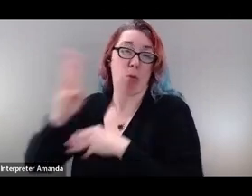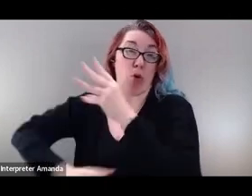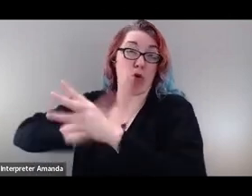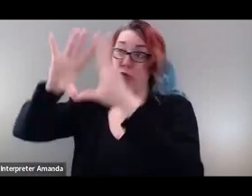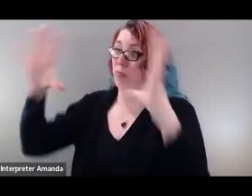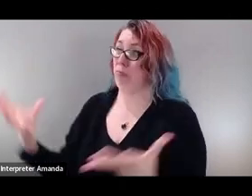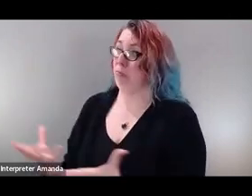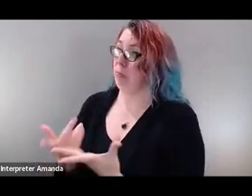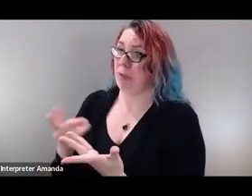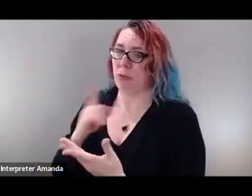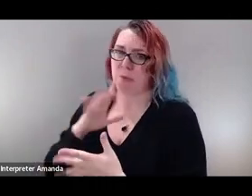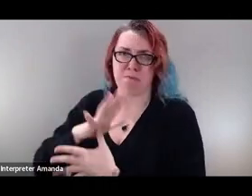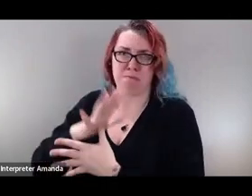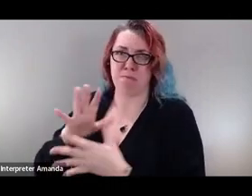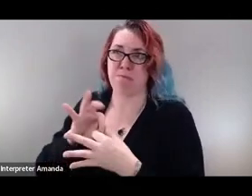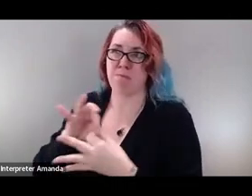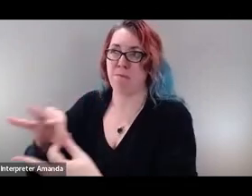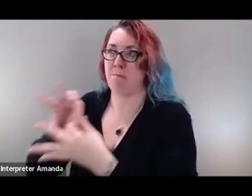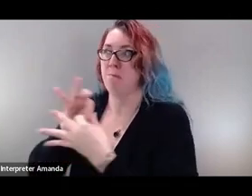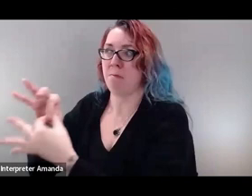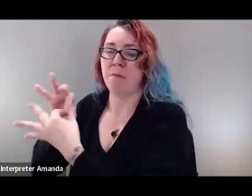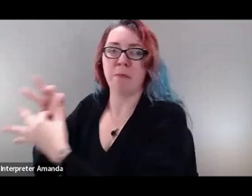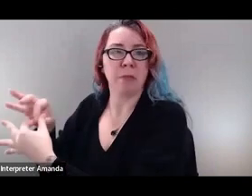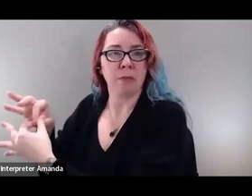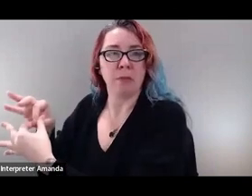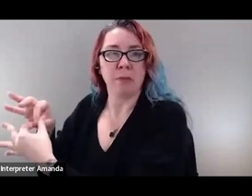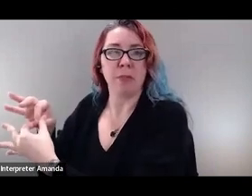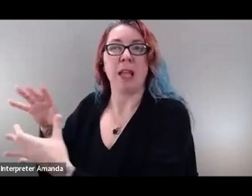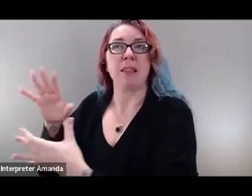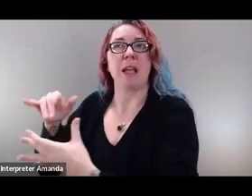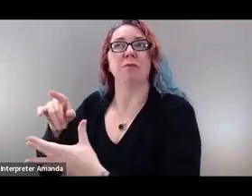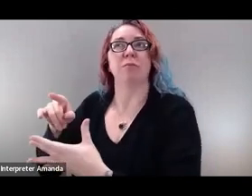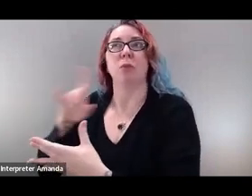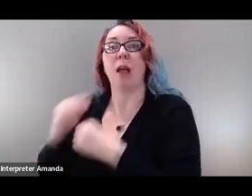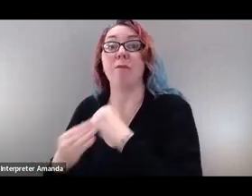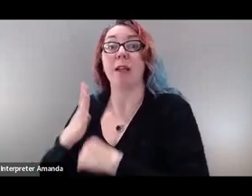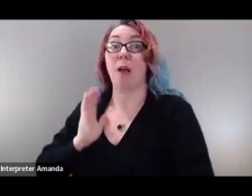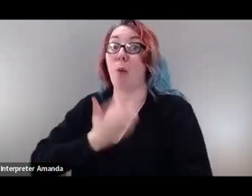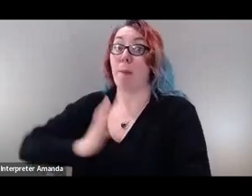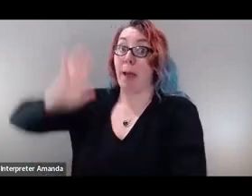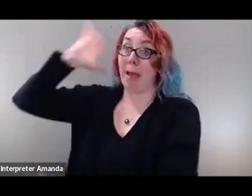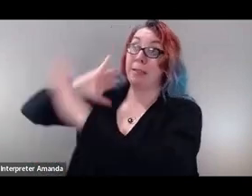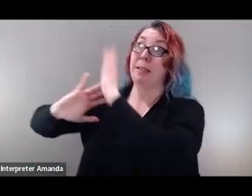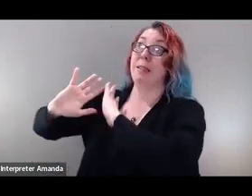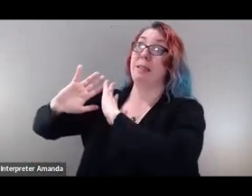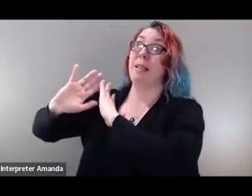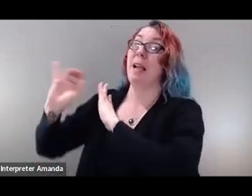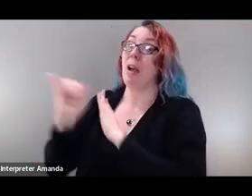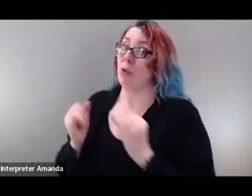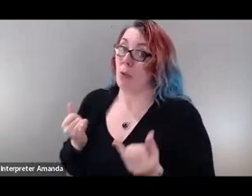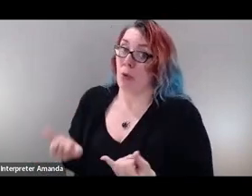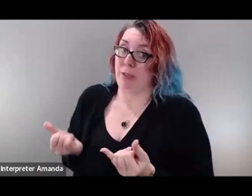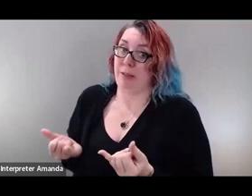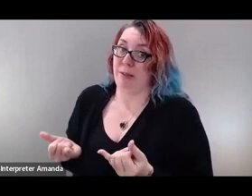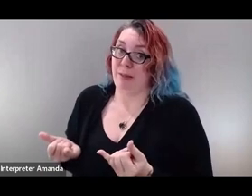then these also, they weave, they're not just about our present, they weave our past and futures as well. So it's these